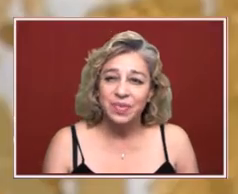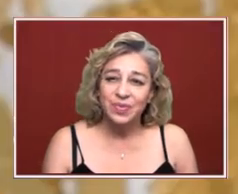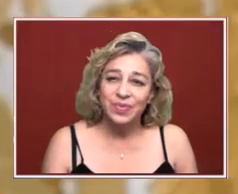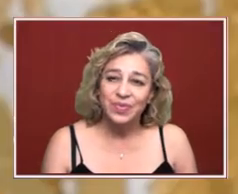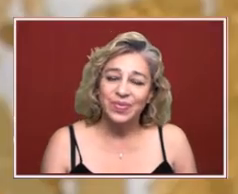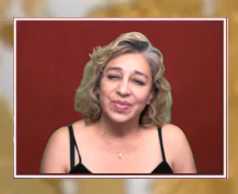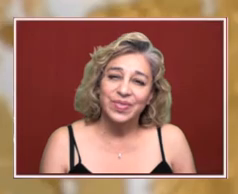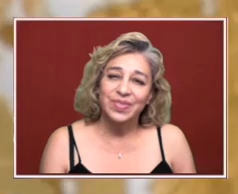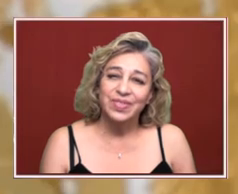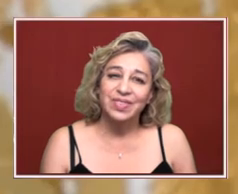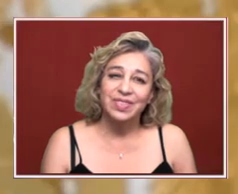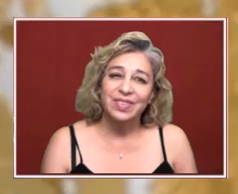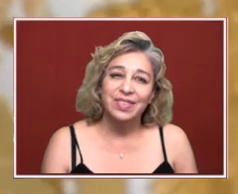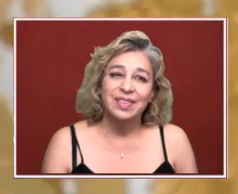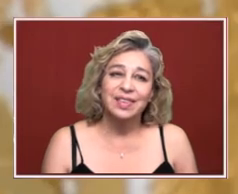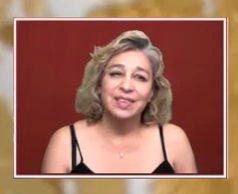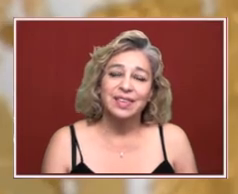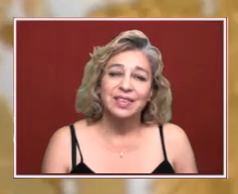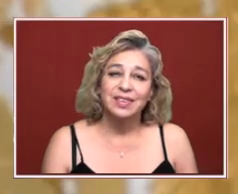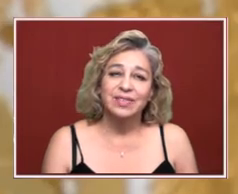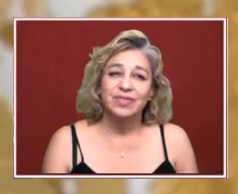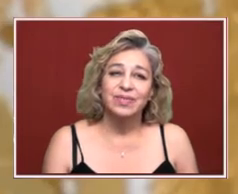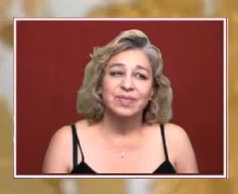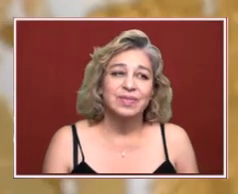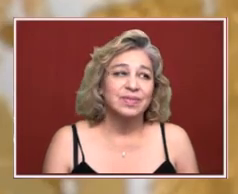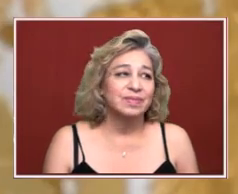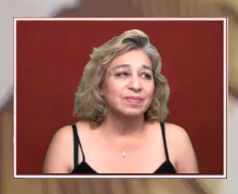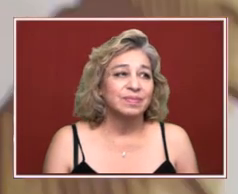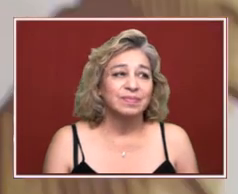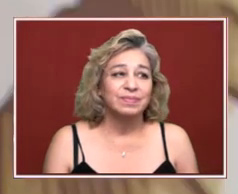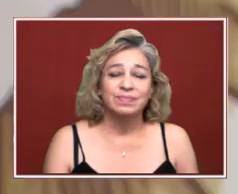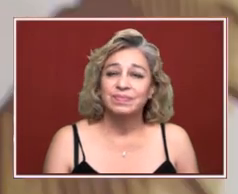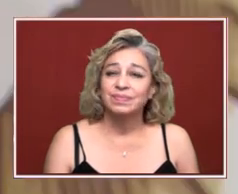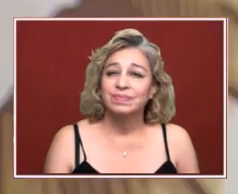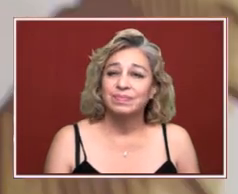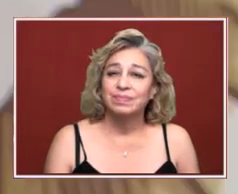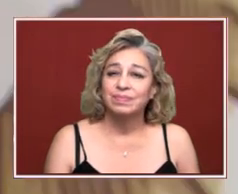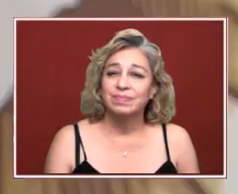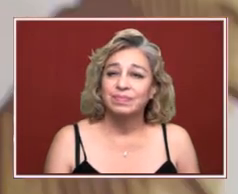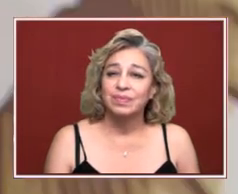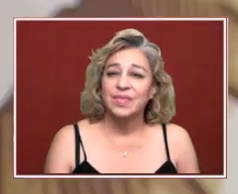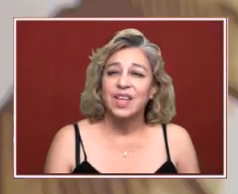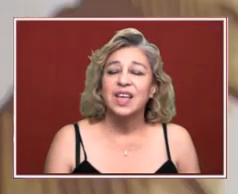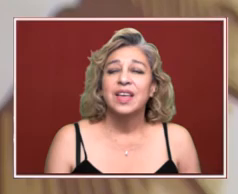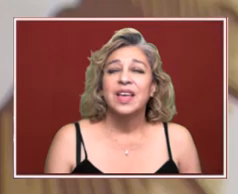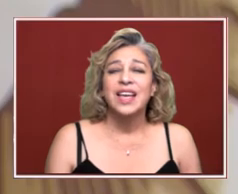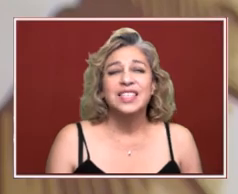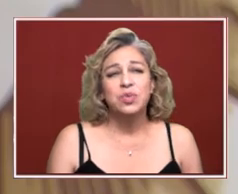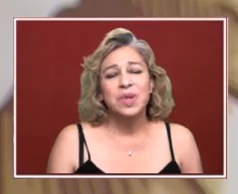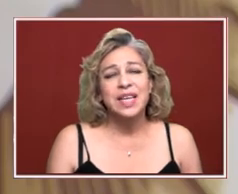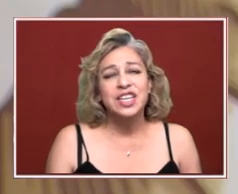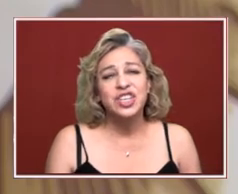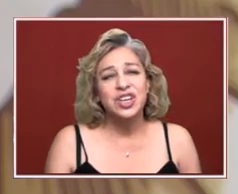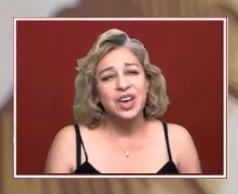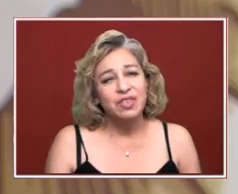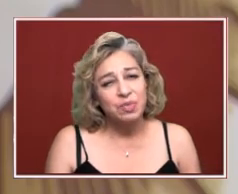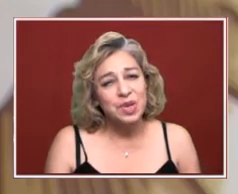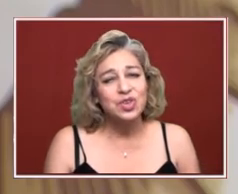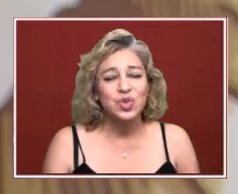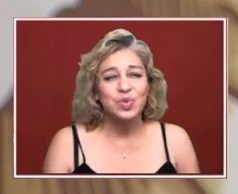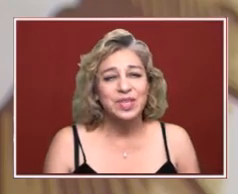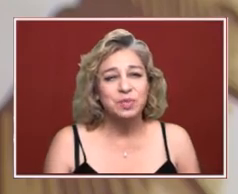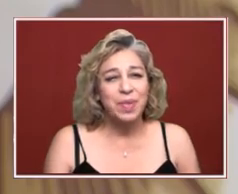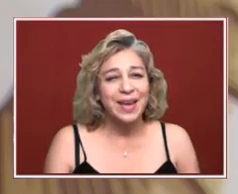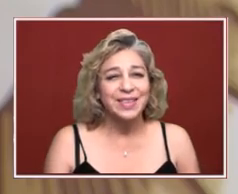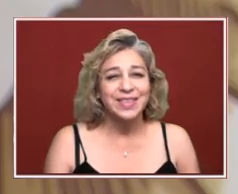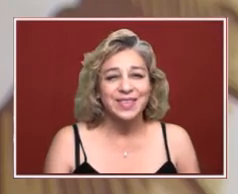relationship. Una relación de respeto mutuo. It's a relation of